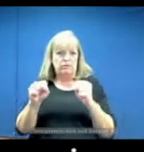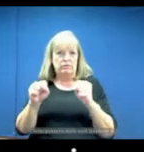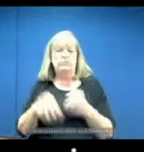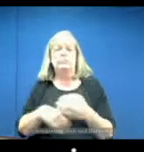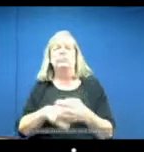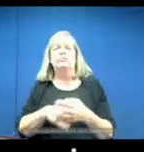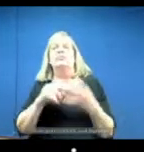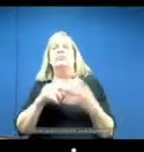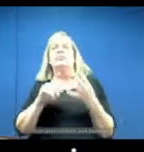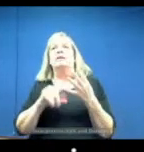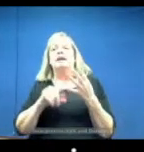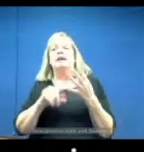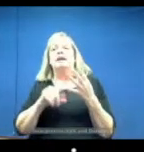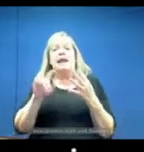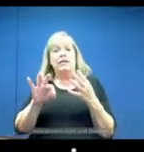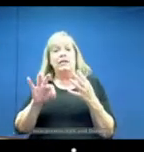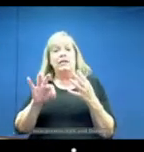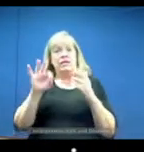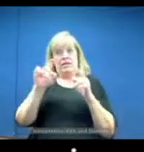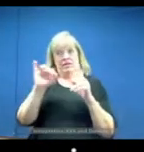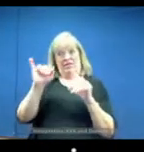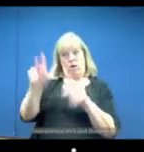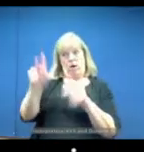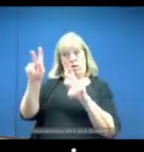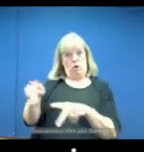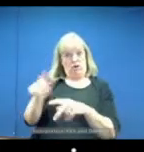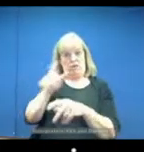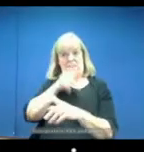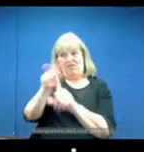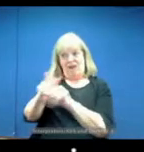If the person they're filing against is a parent,